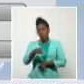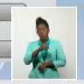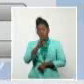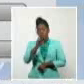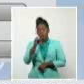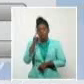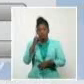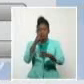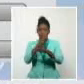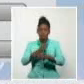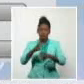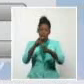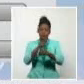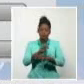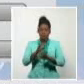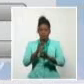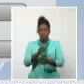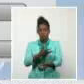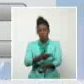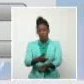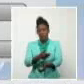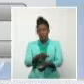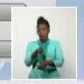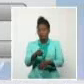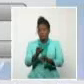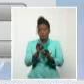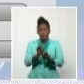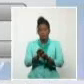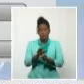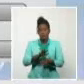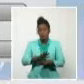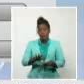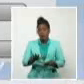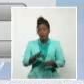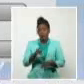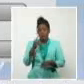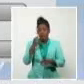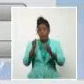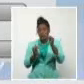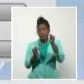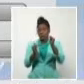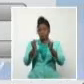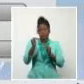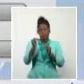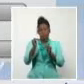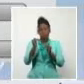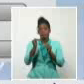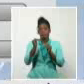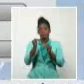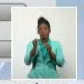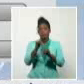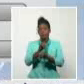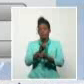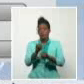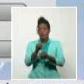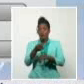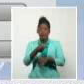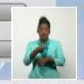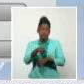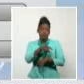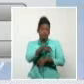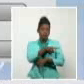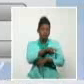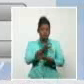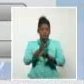1,946 samples, 12 people tested positive to the SARS-CoV-2 virus. This